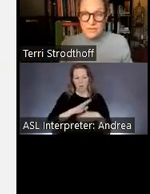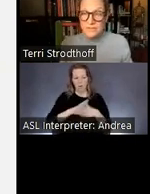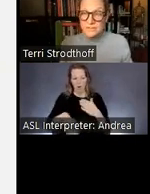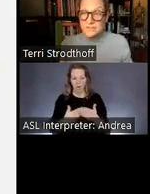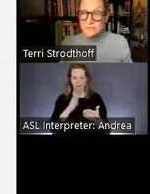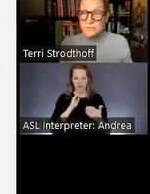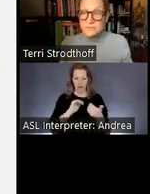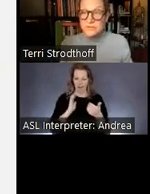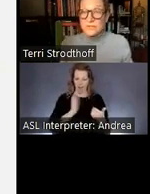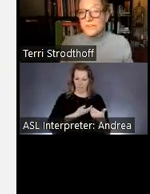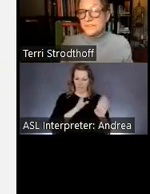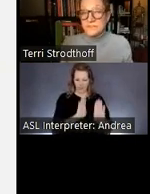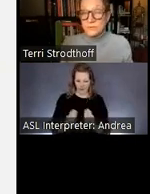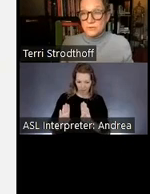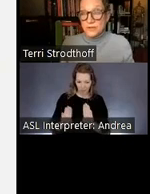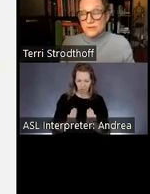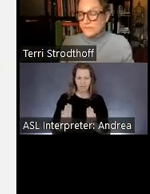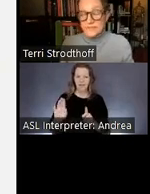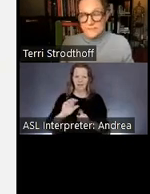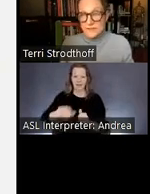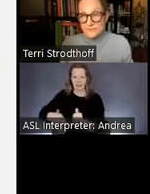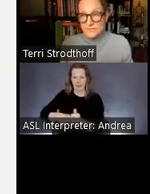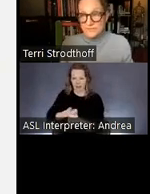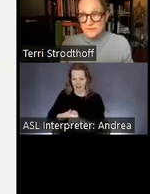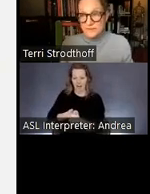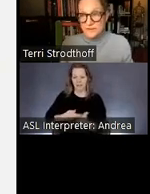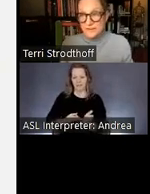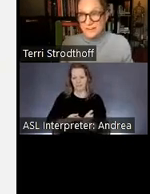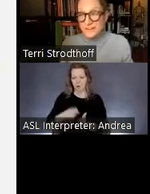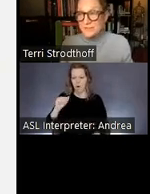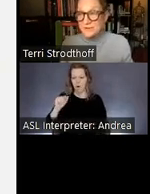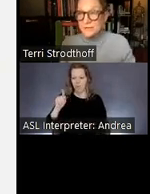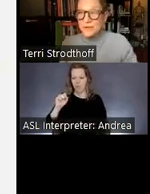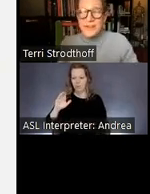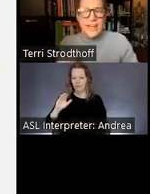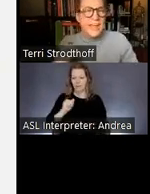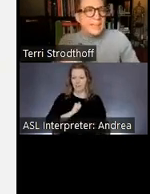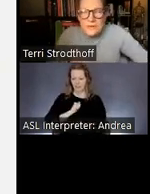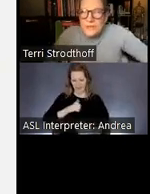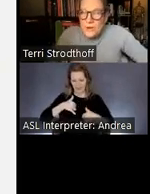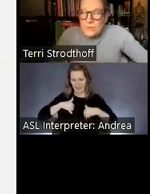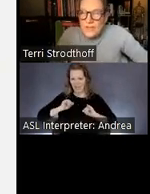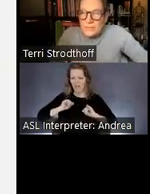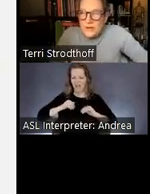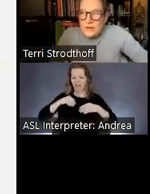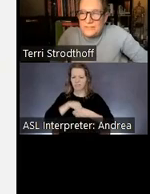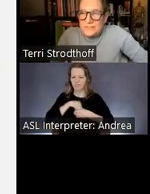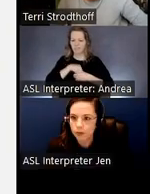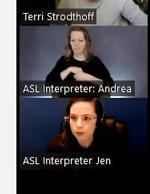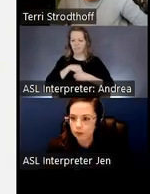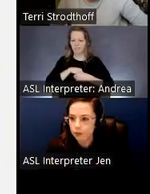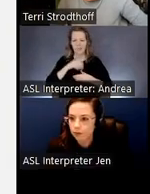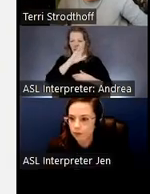world is the truth that our authentic soul, our authentic self is still there. It never goes away. And we know that. We all